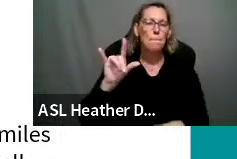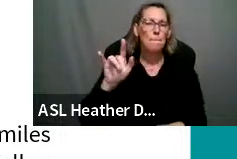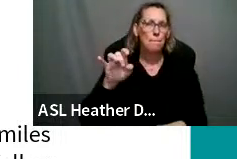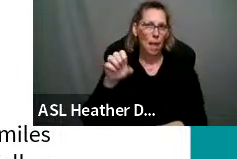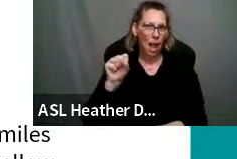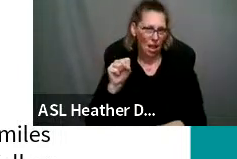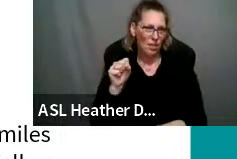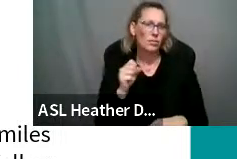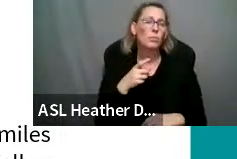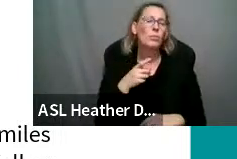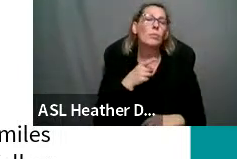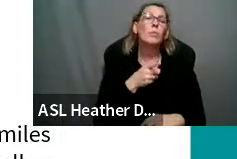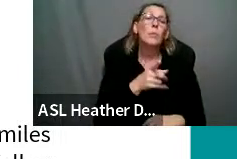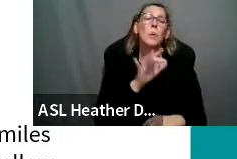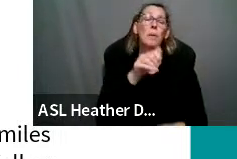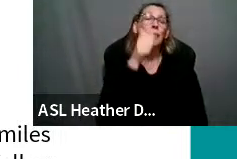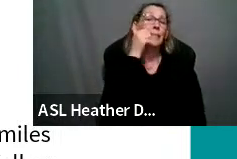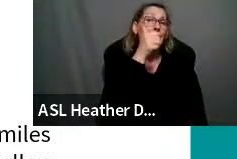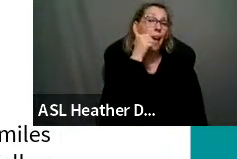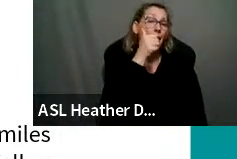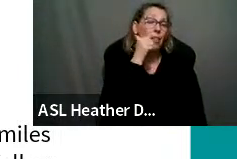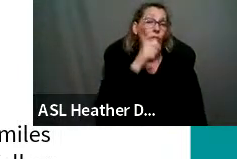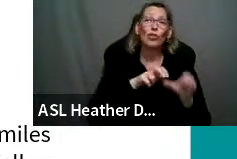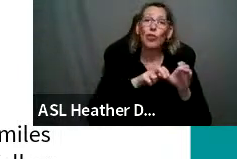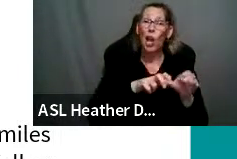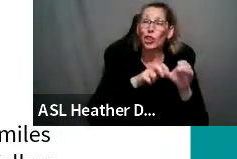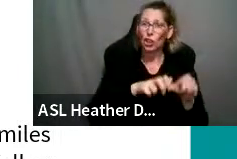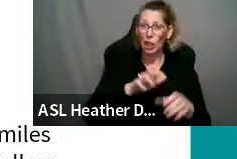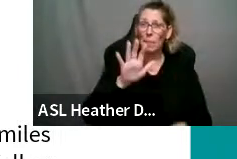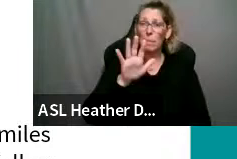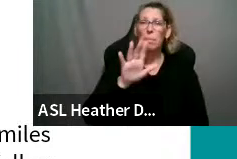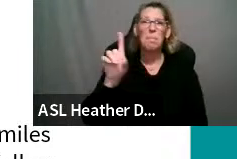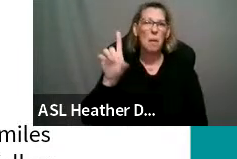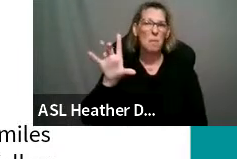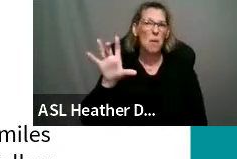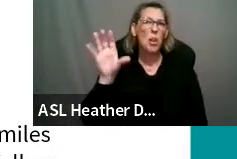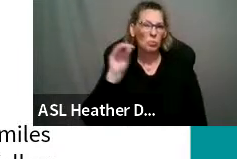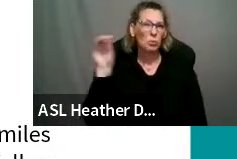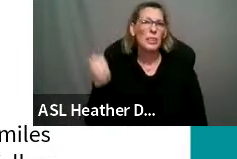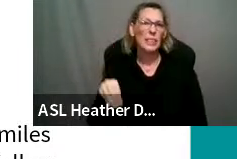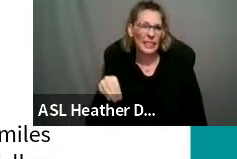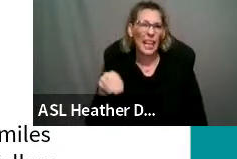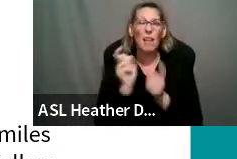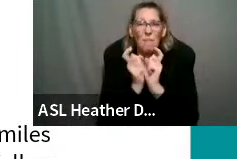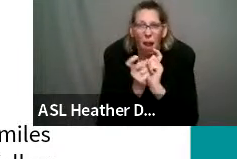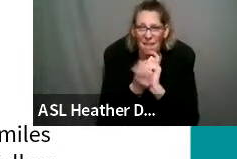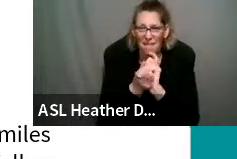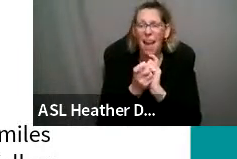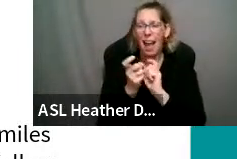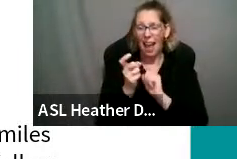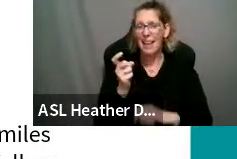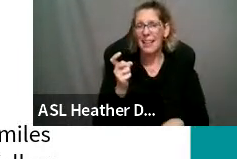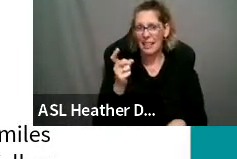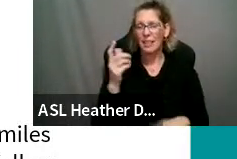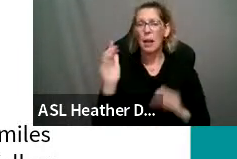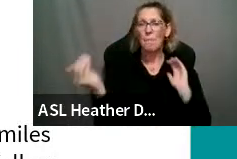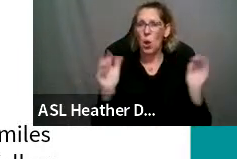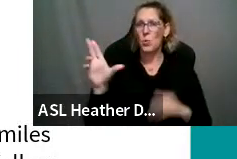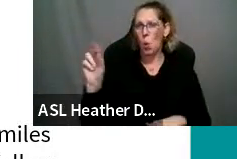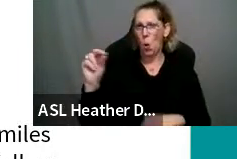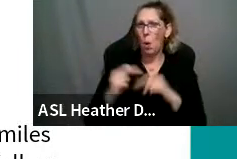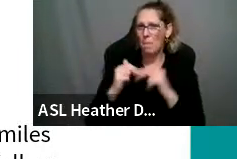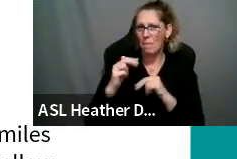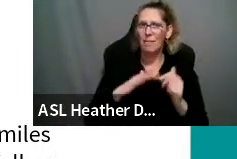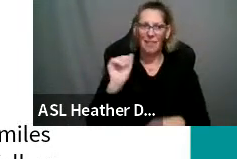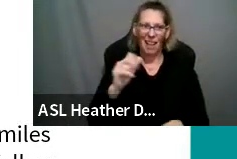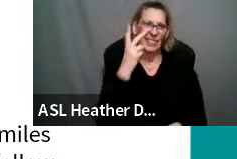So the daily transit ridership increases almost 100% under the modified LPA and design options compared to the no build. You can see the